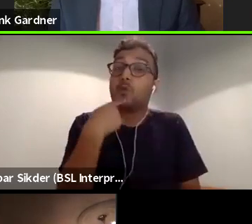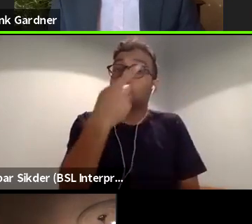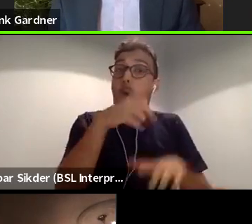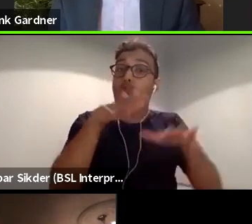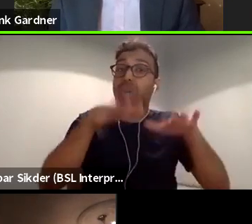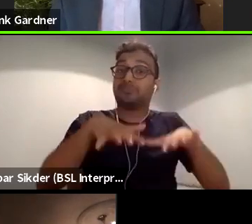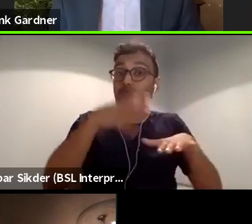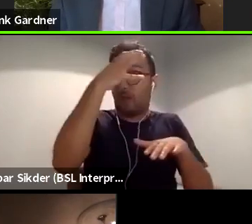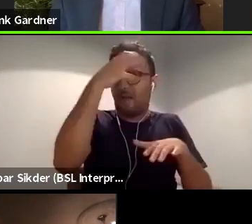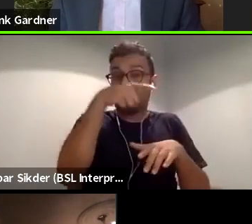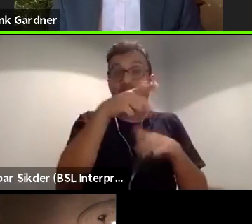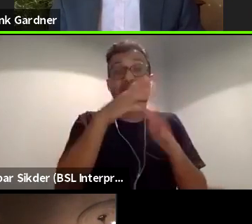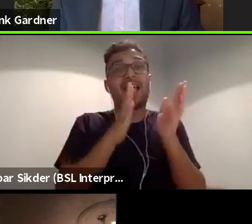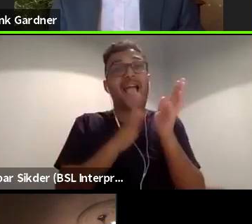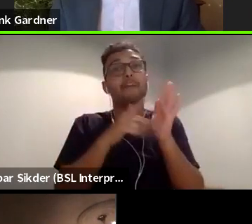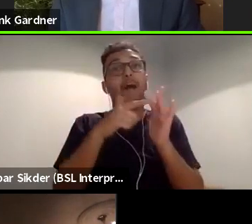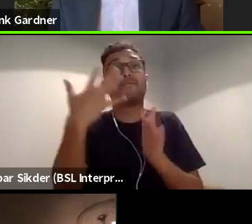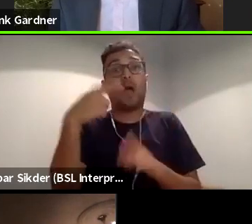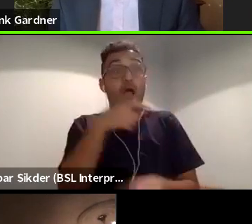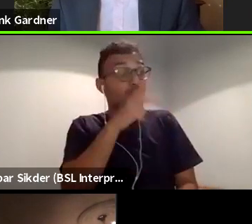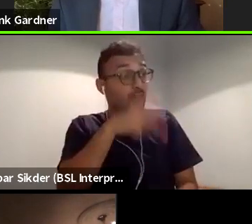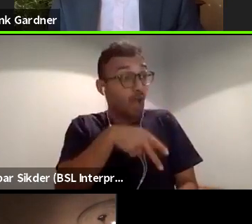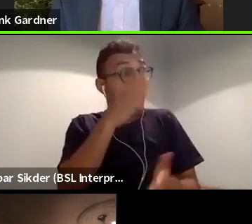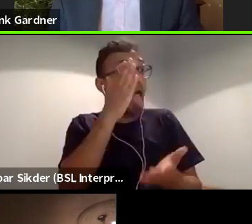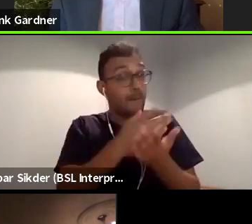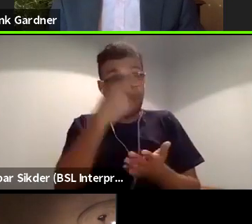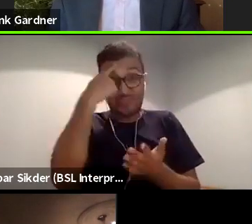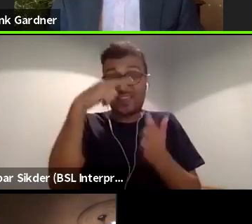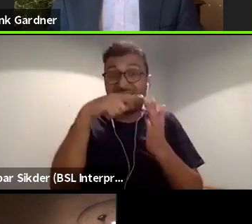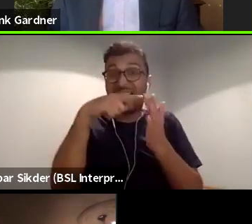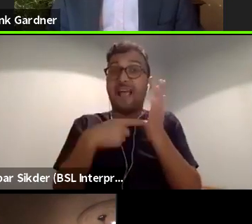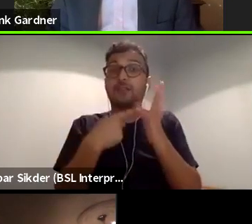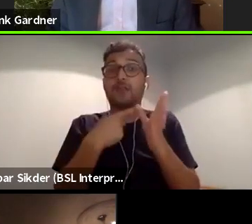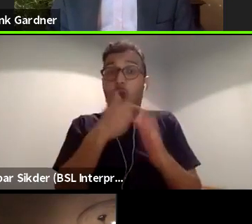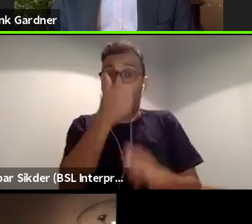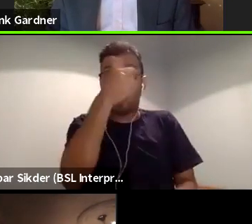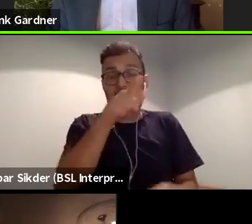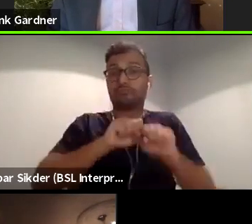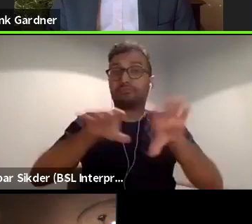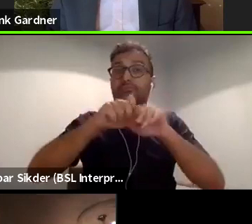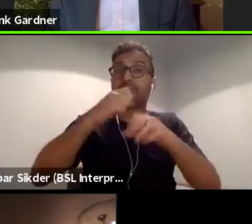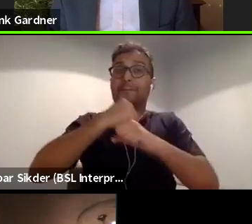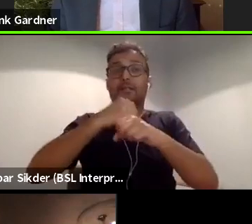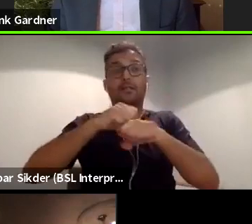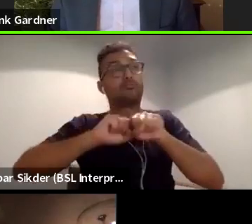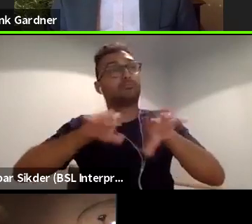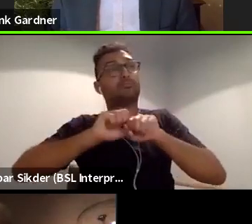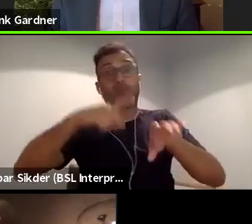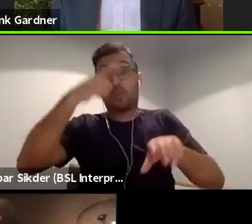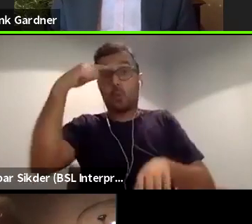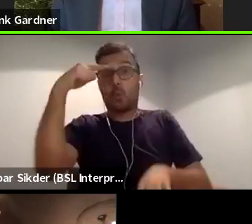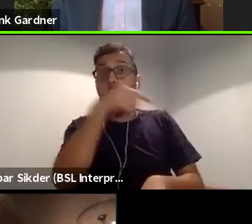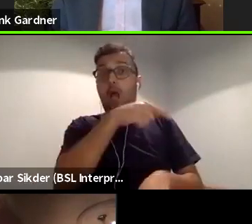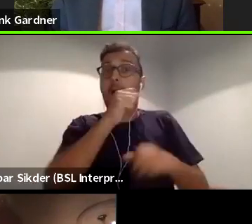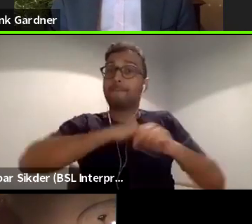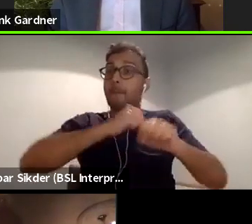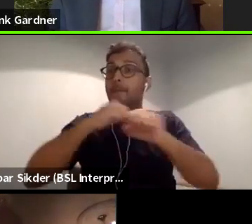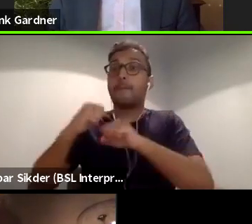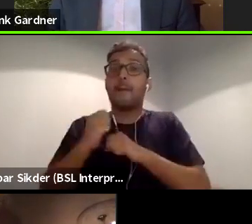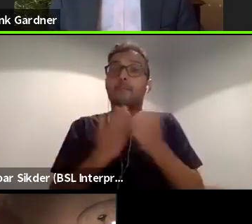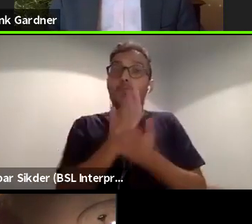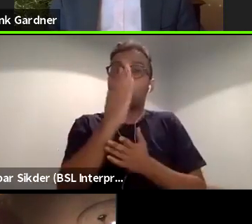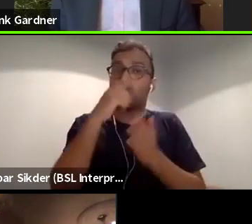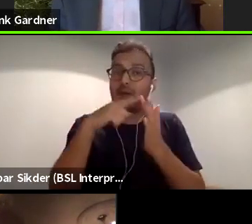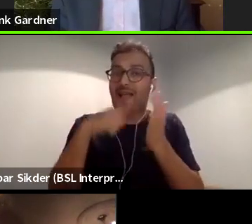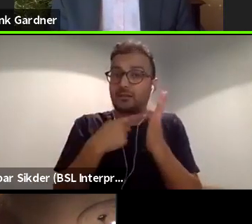journalists, well, we're going to go along with what they say. We think it's ETA. It took them several hours and I thought, this doesn't sound right. And